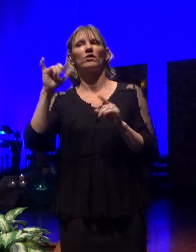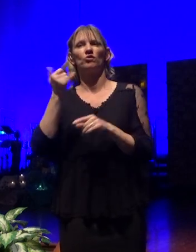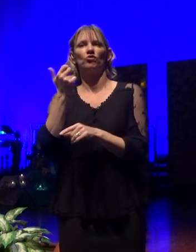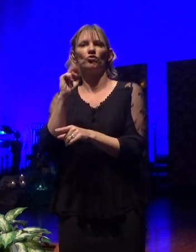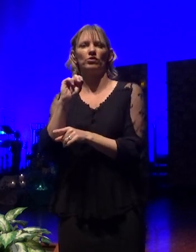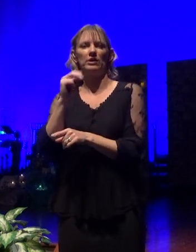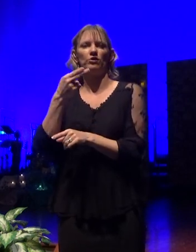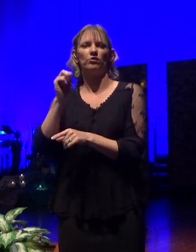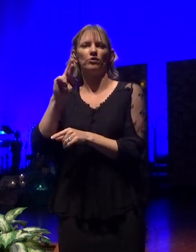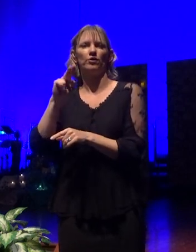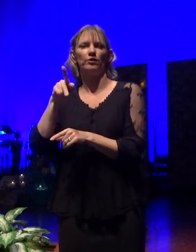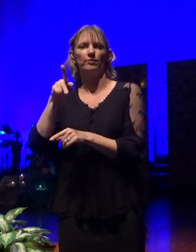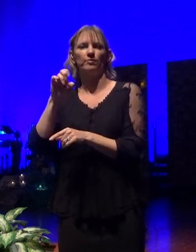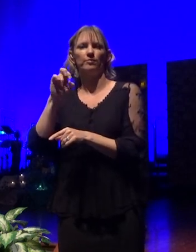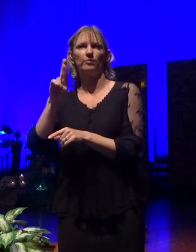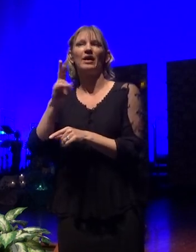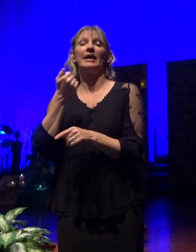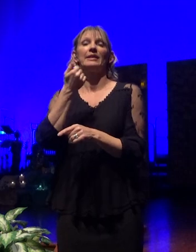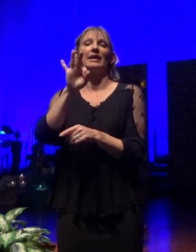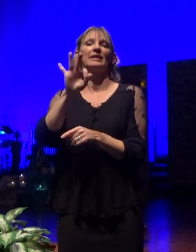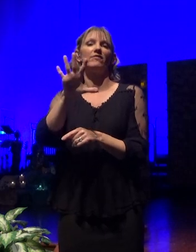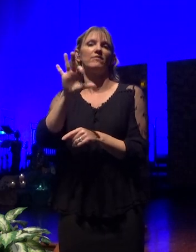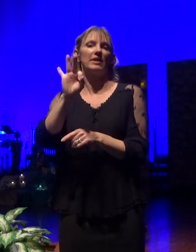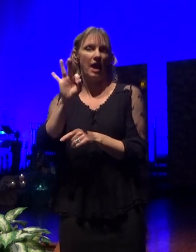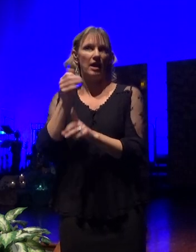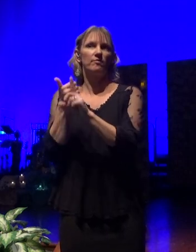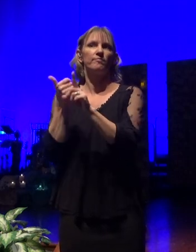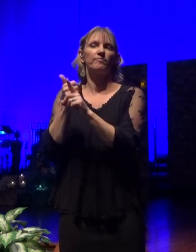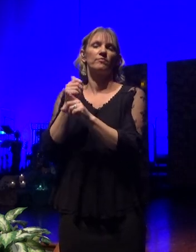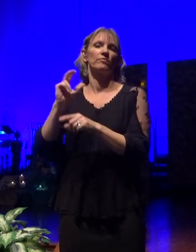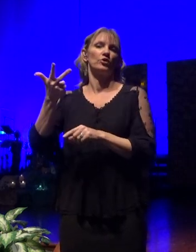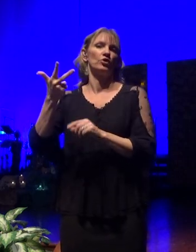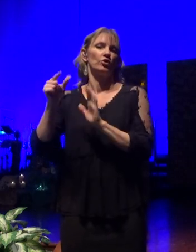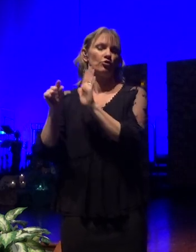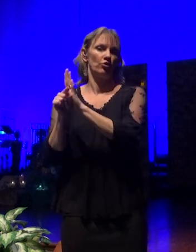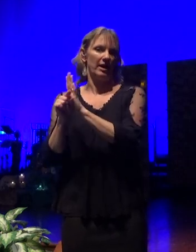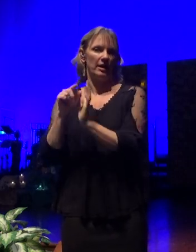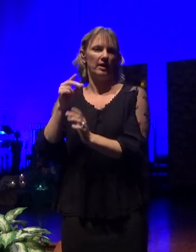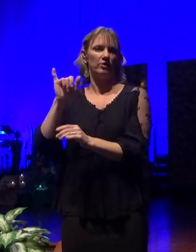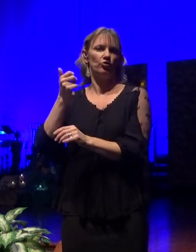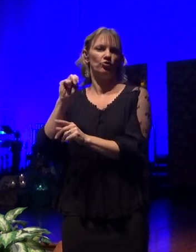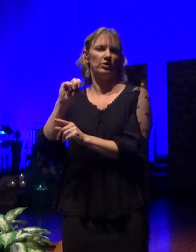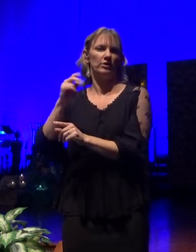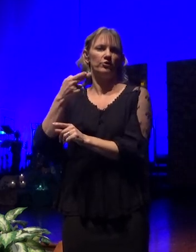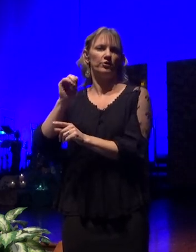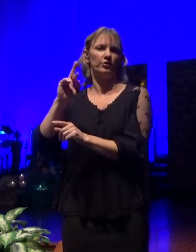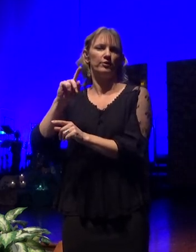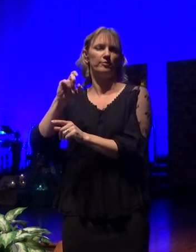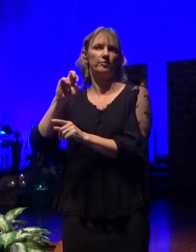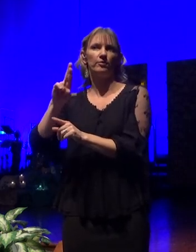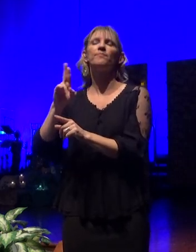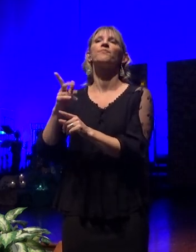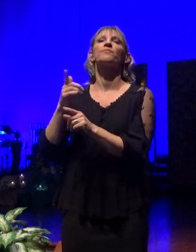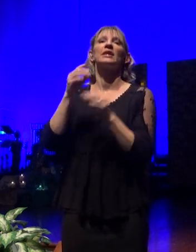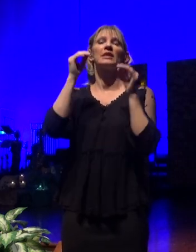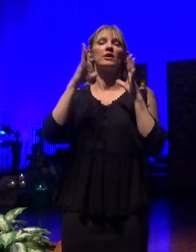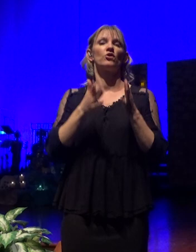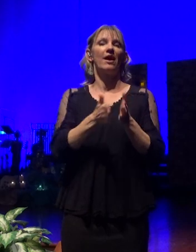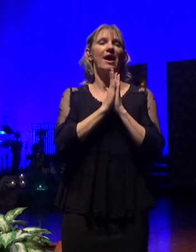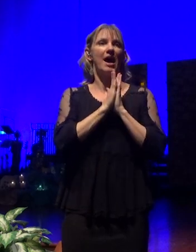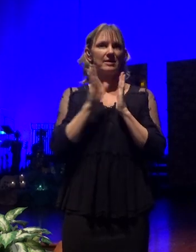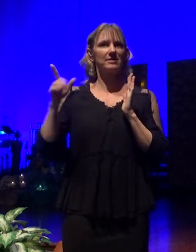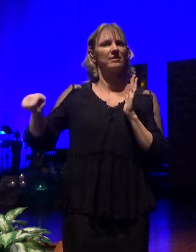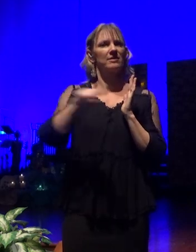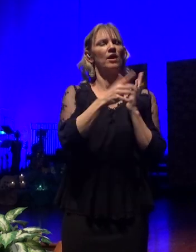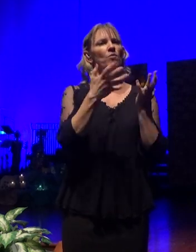Harper. In 1959, Jean Harper was in the 3rd grade. Her teacher asked all of the class to write what they wanted to be